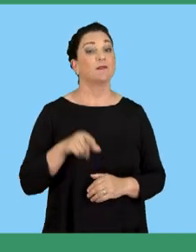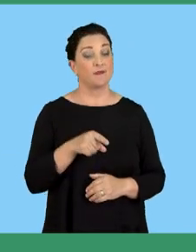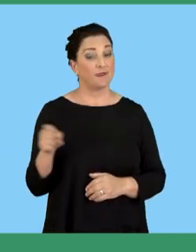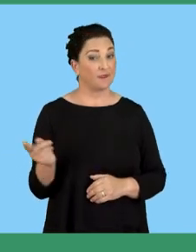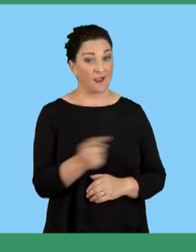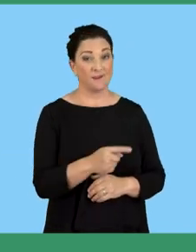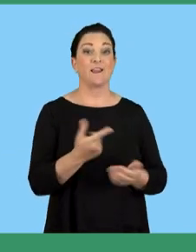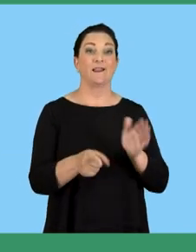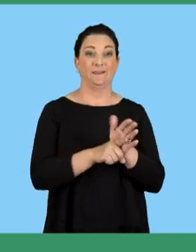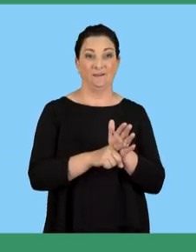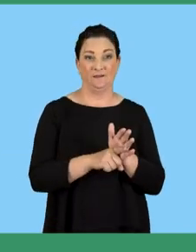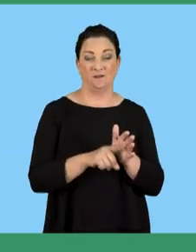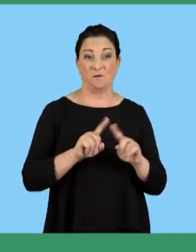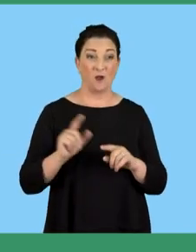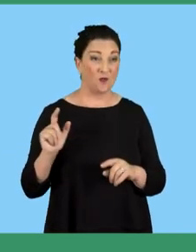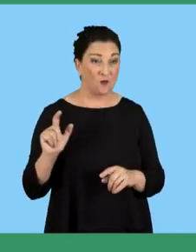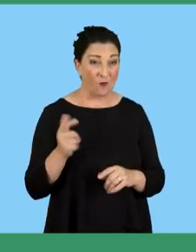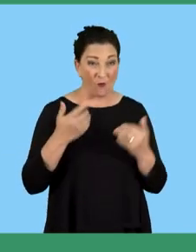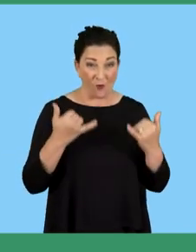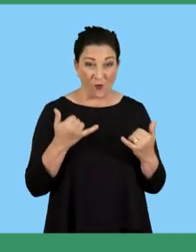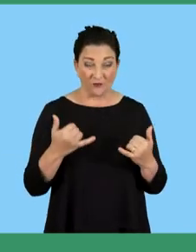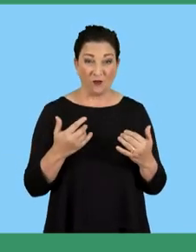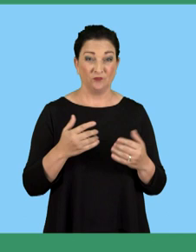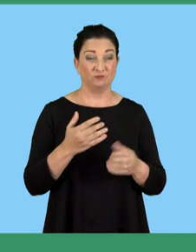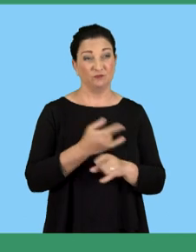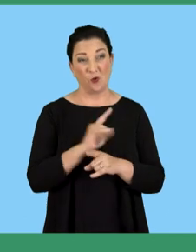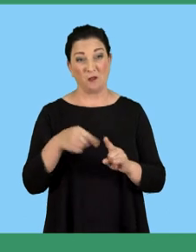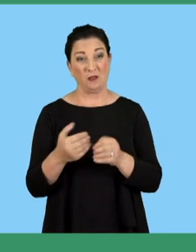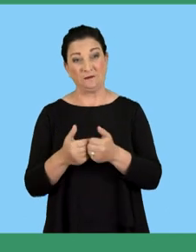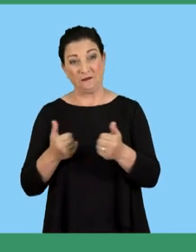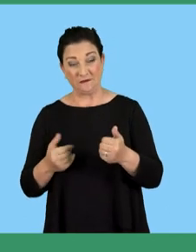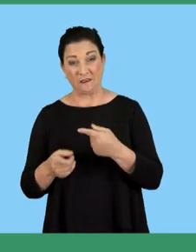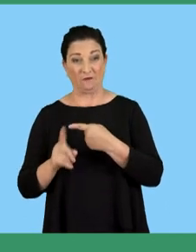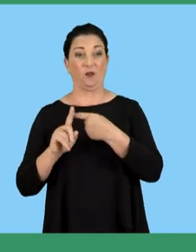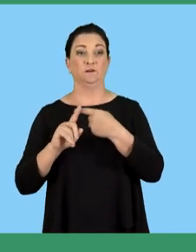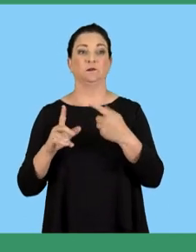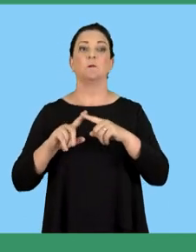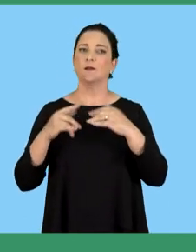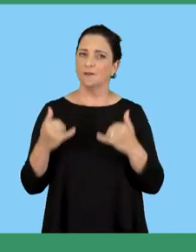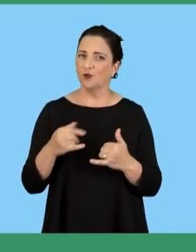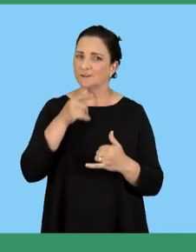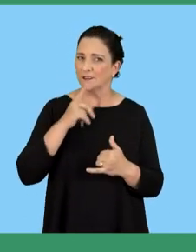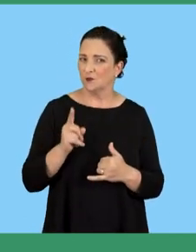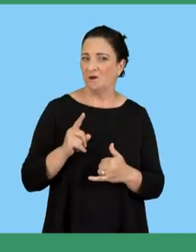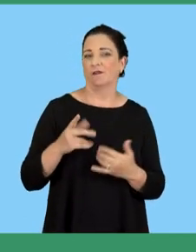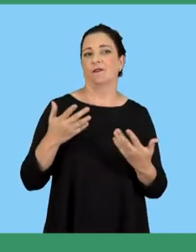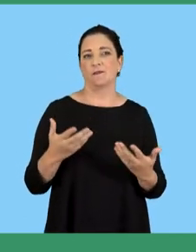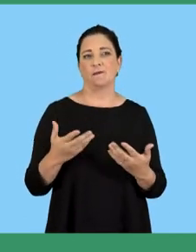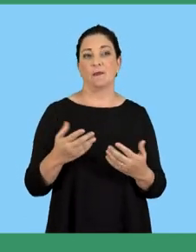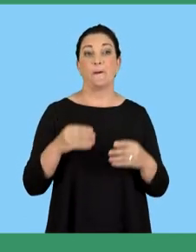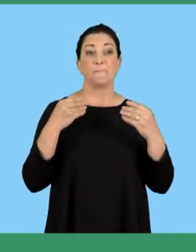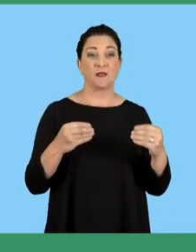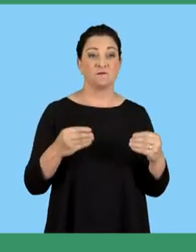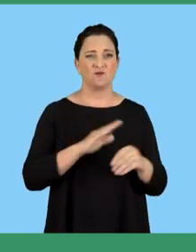negatives? The negatives are businesses are not always equipped to address social problems. That is one. And then communities tend to be dependent